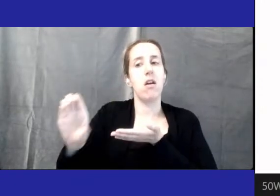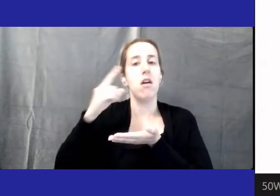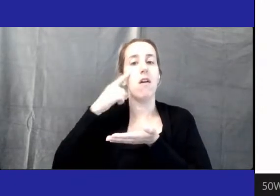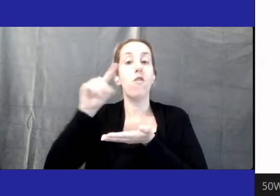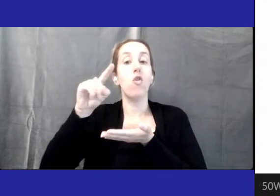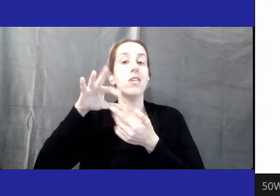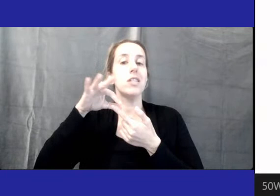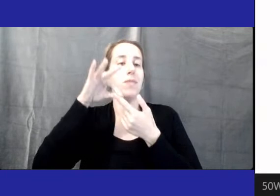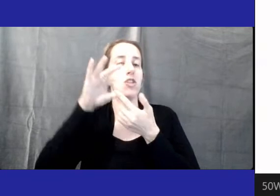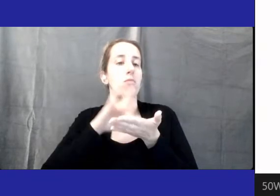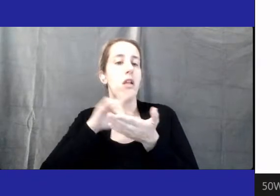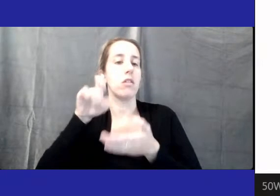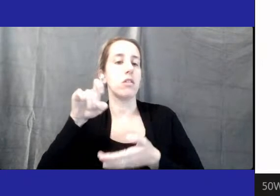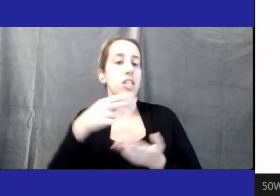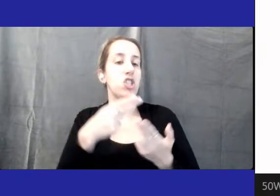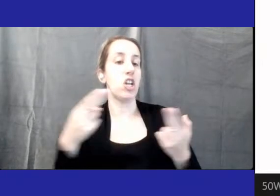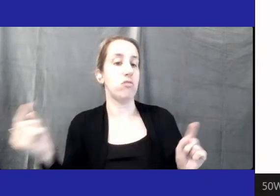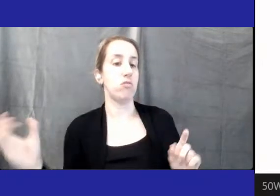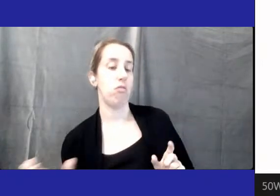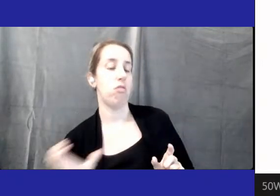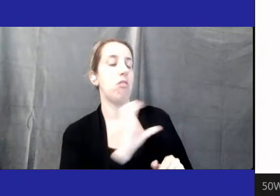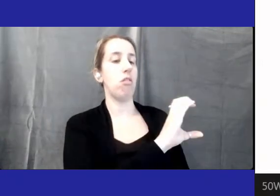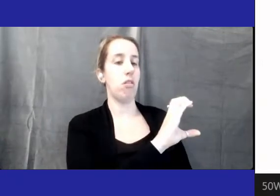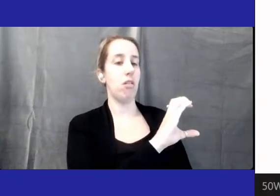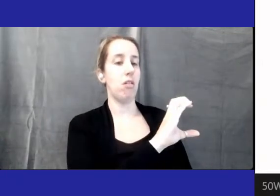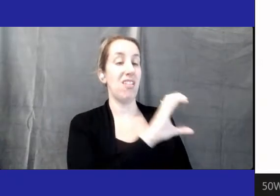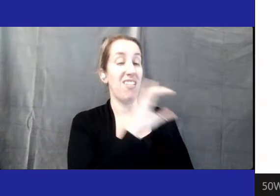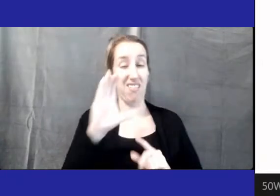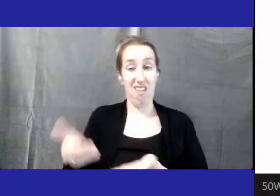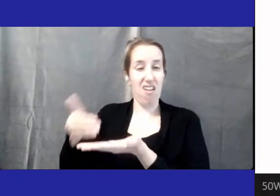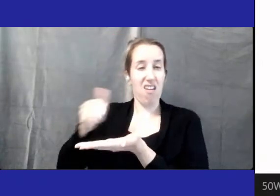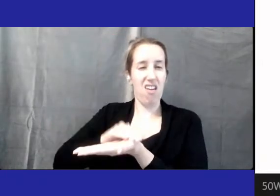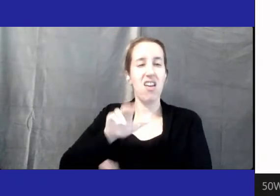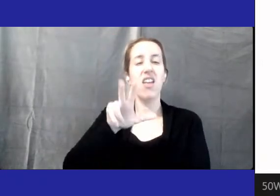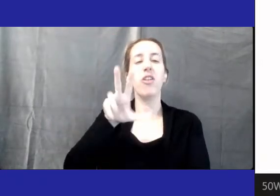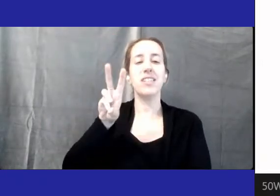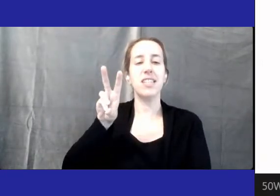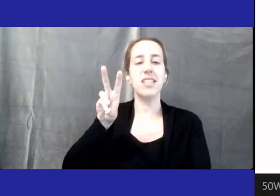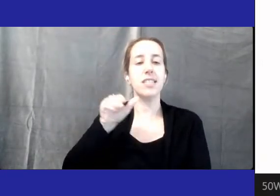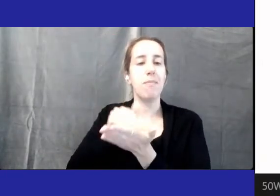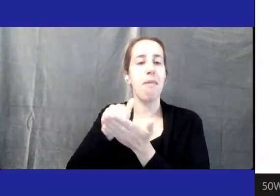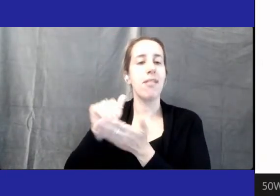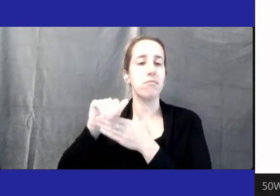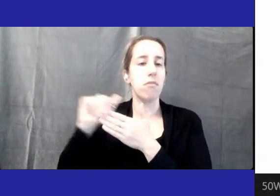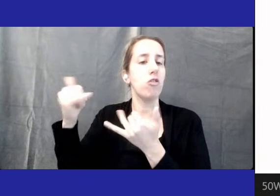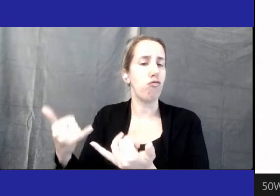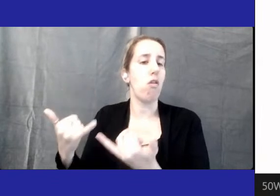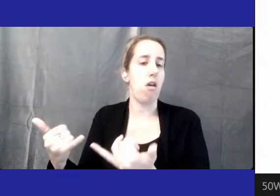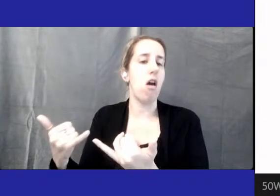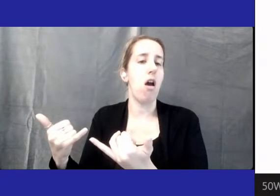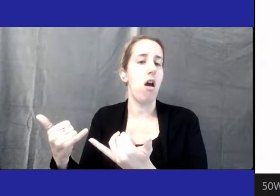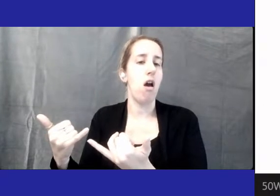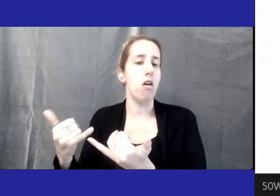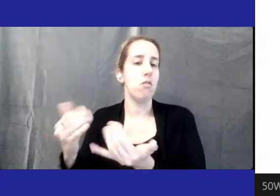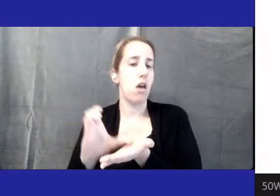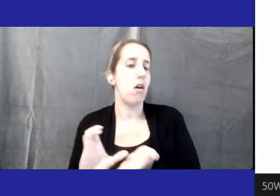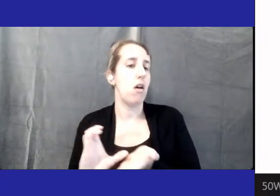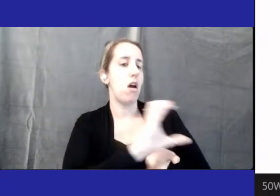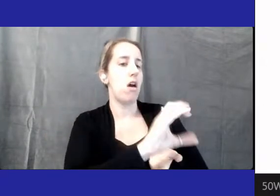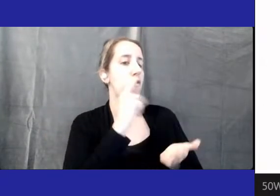specifically. They have $36 million at this time allocated to that program for our